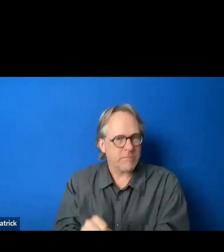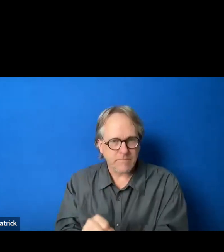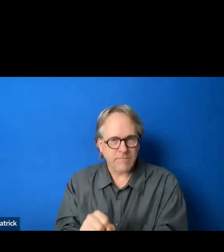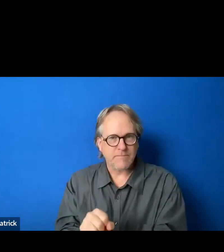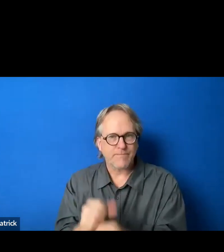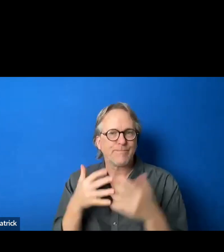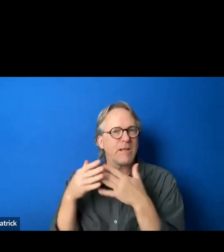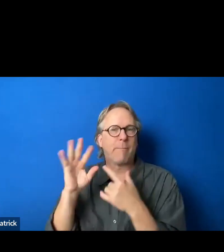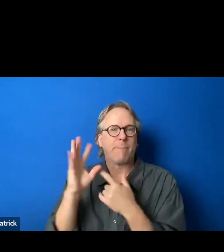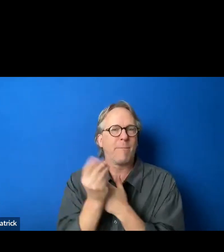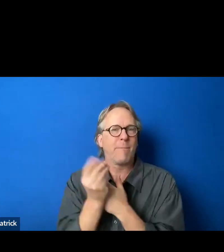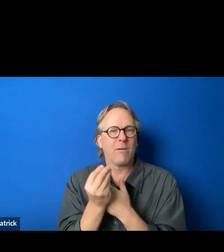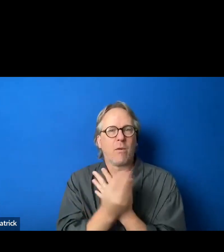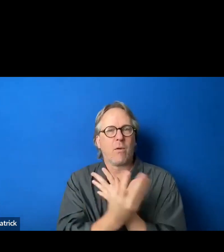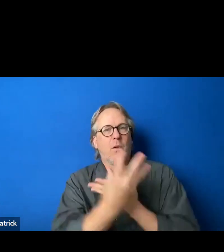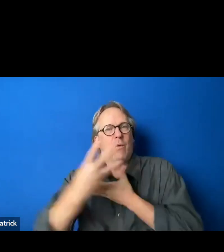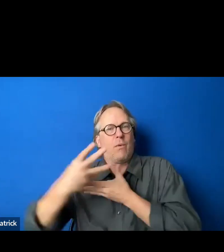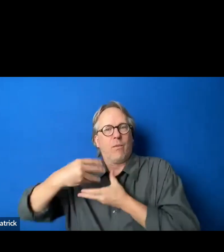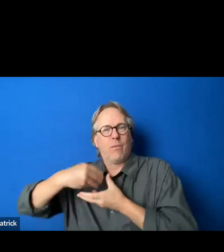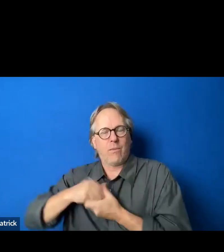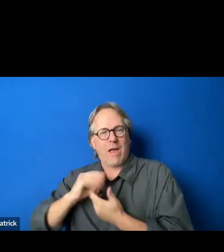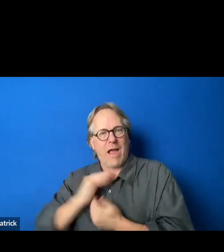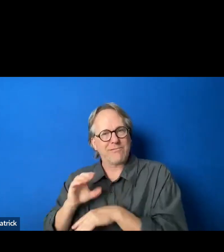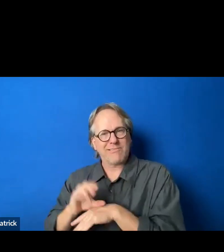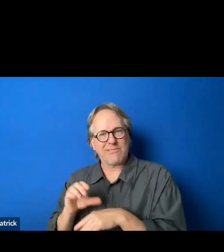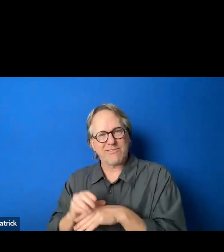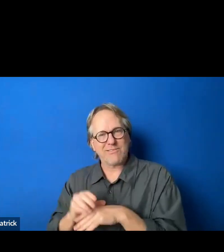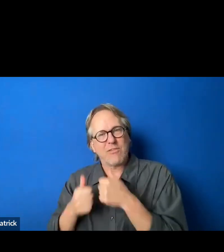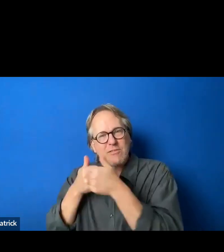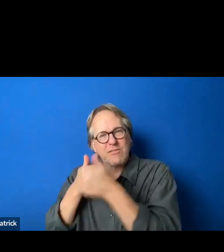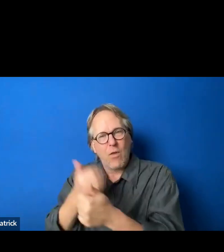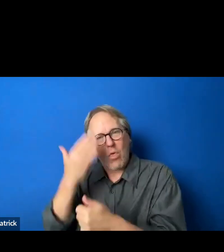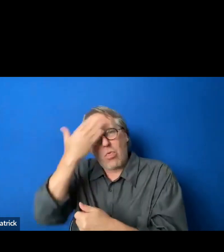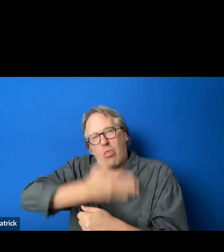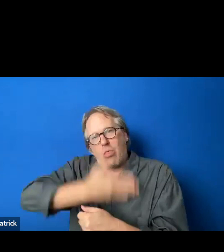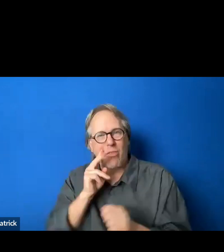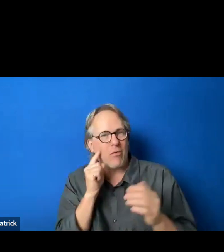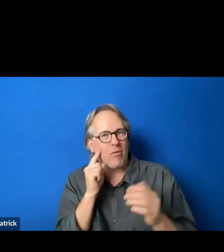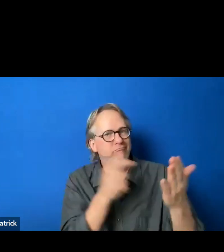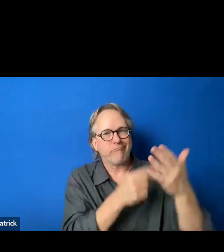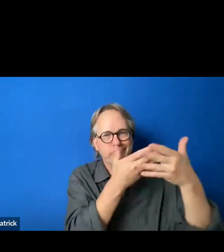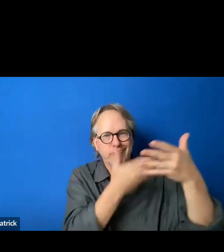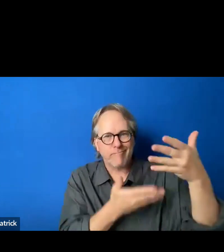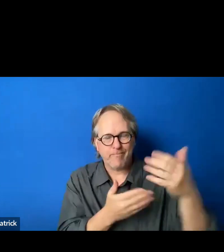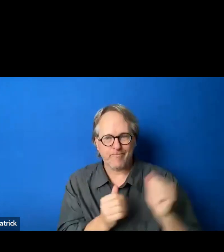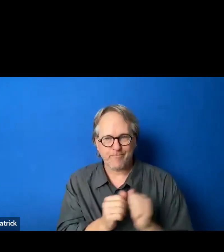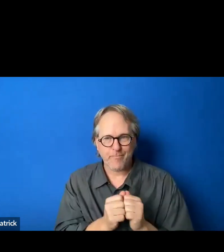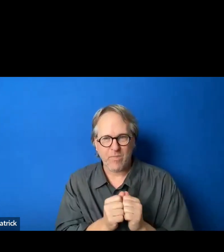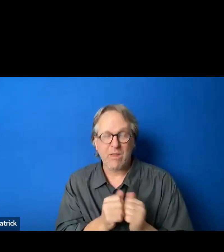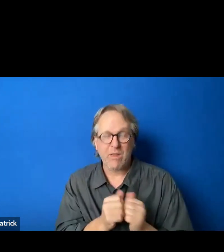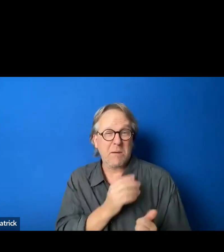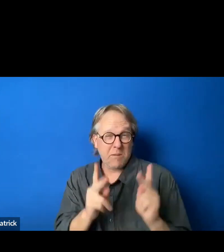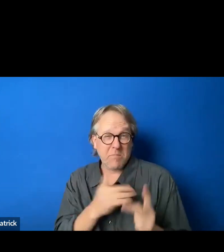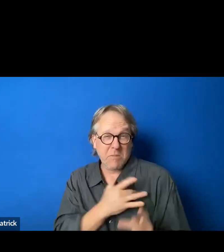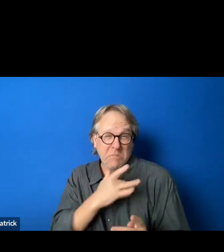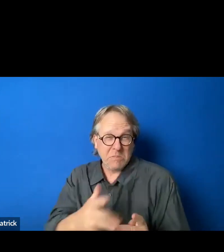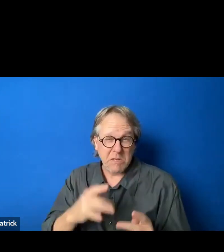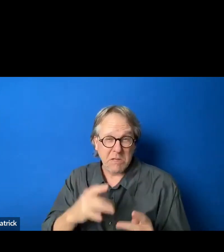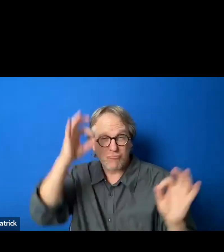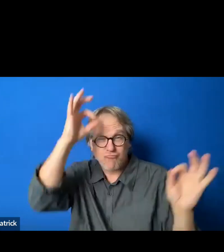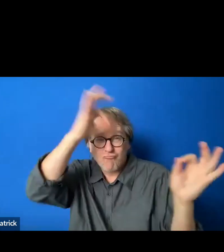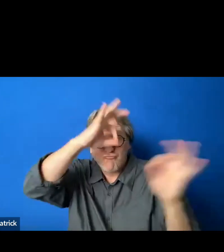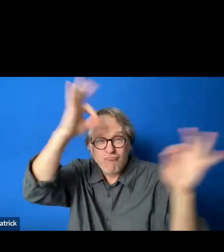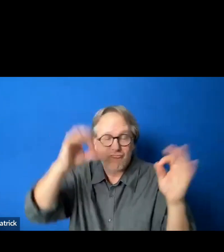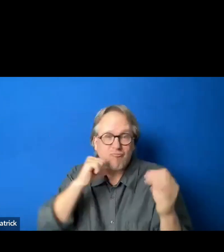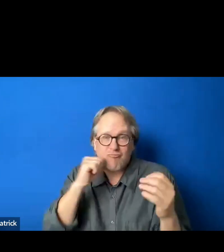is part of that. And so people don't know what they don't know, right?